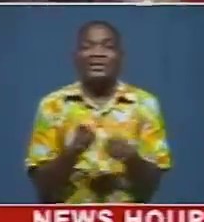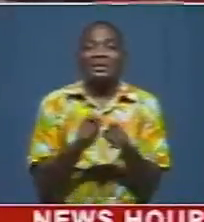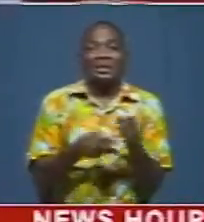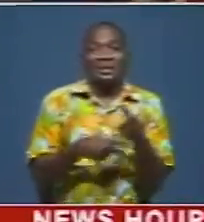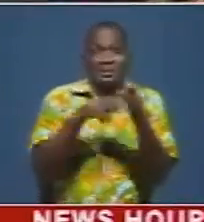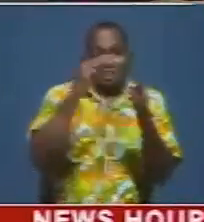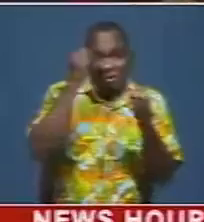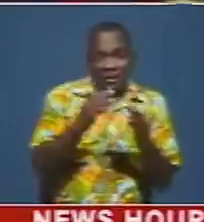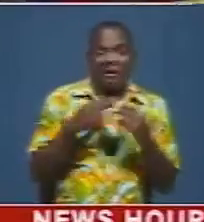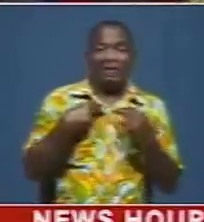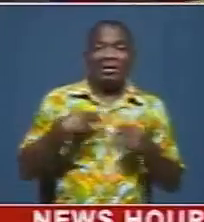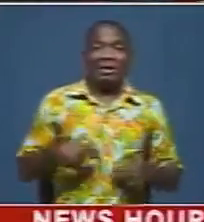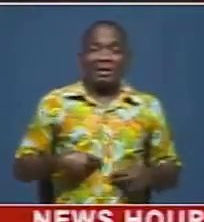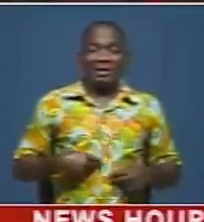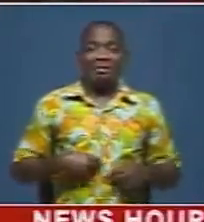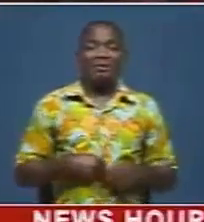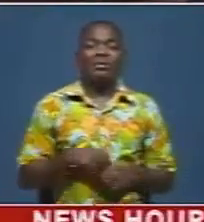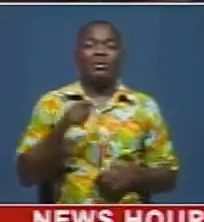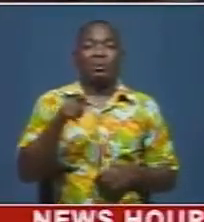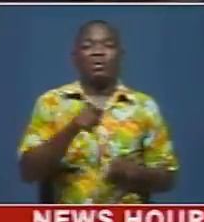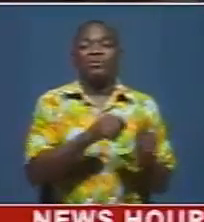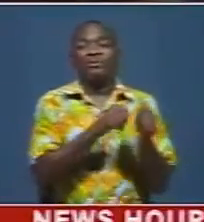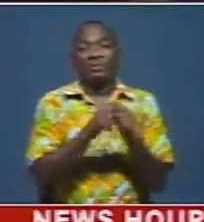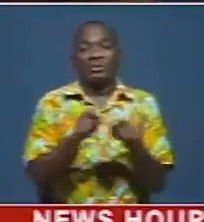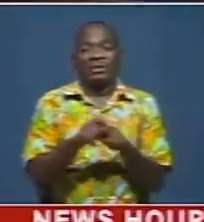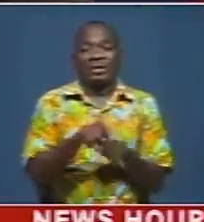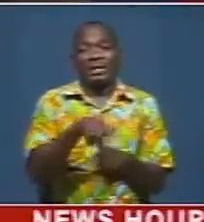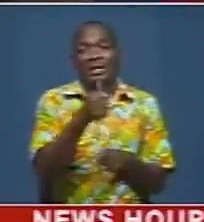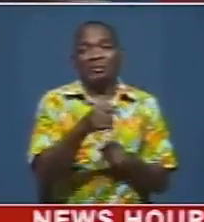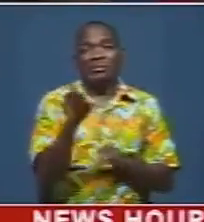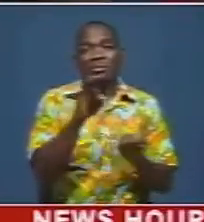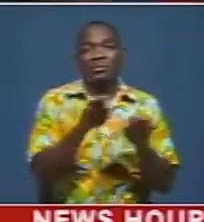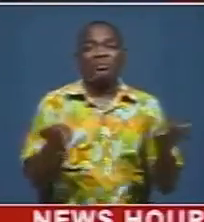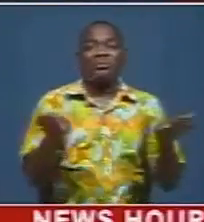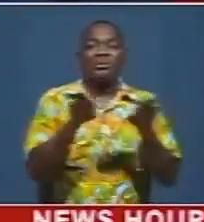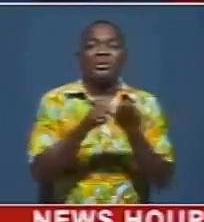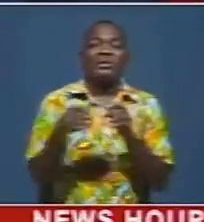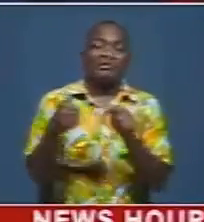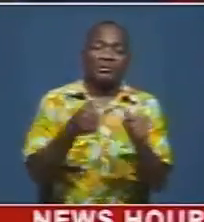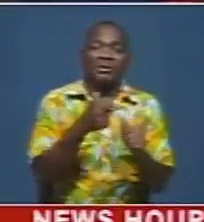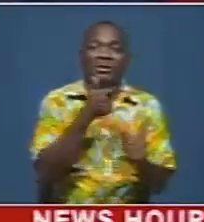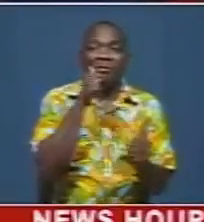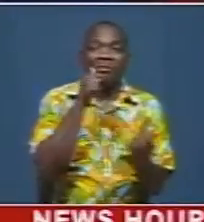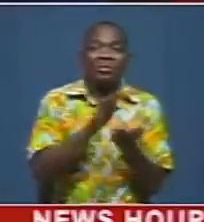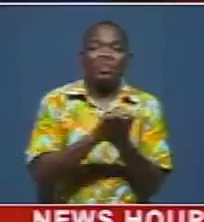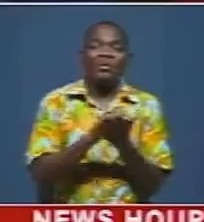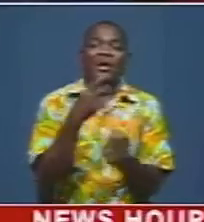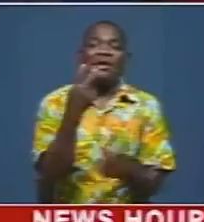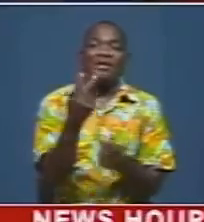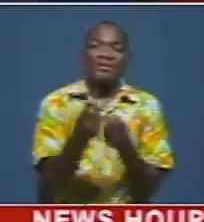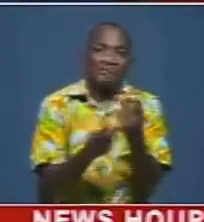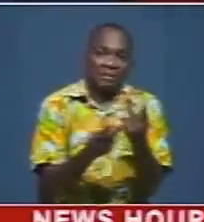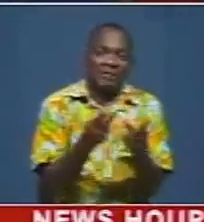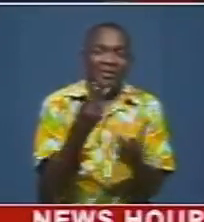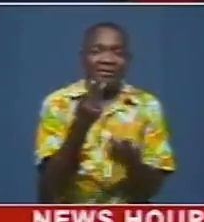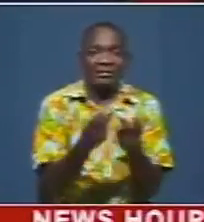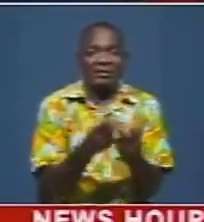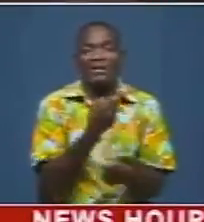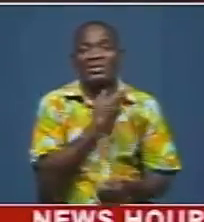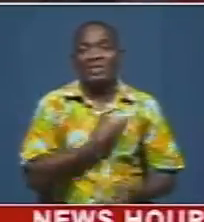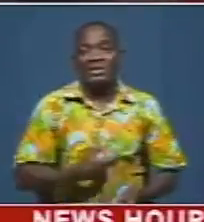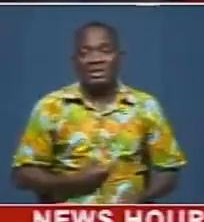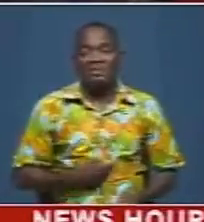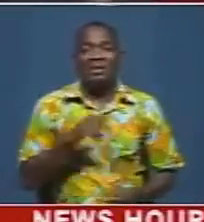Deputy Minister for Health, Dr. Bernardo Koboy, and other dignitaries, the First Lady paid courtesy calls on the chiefs